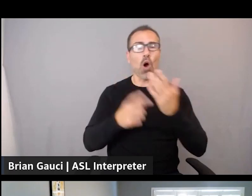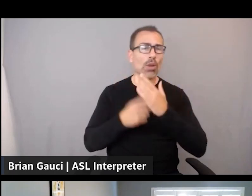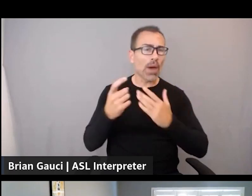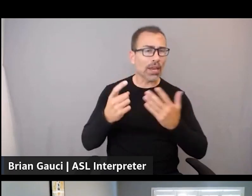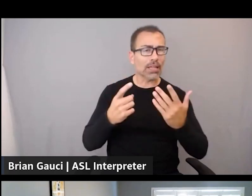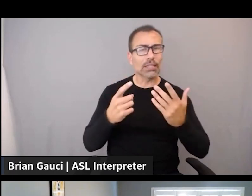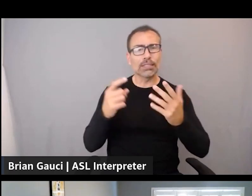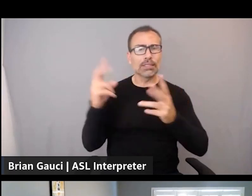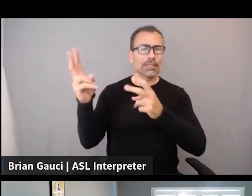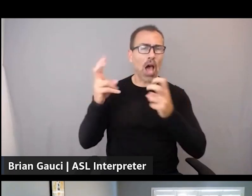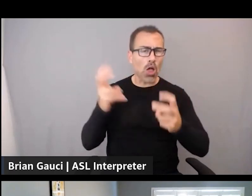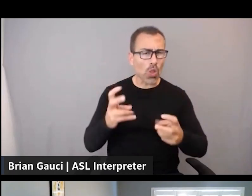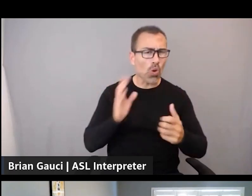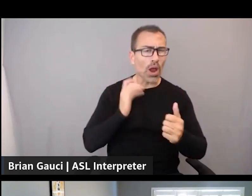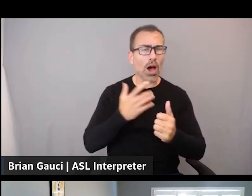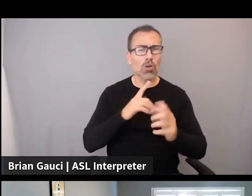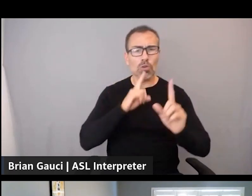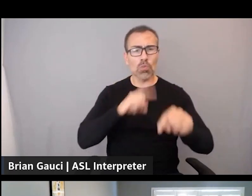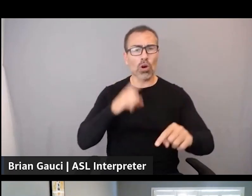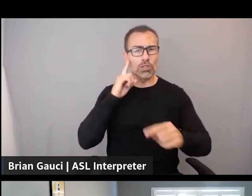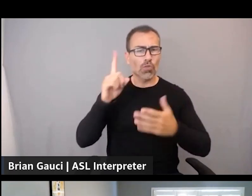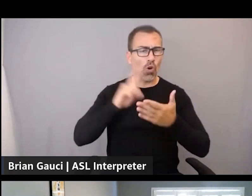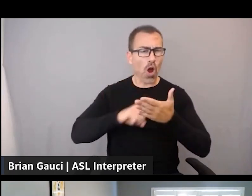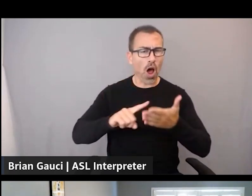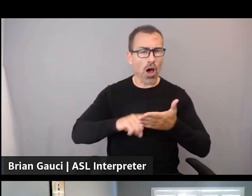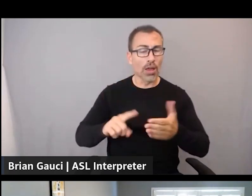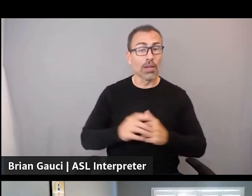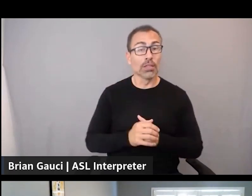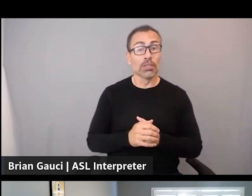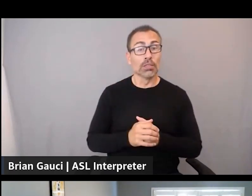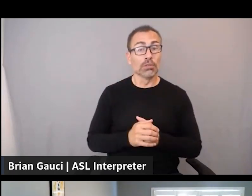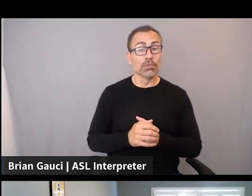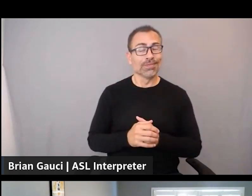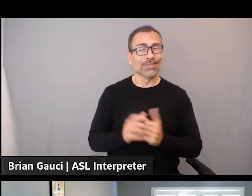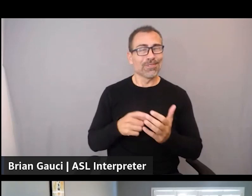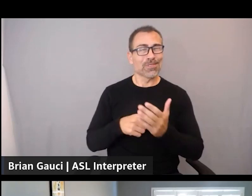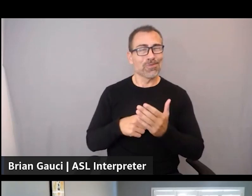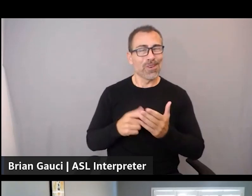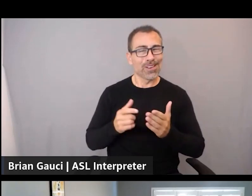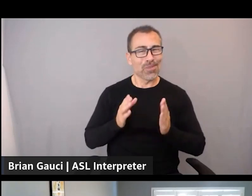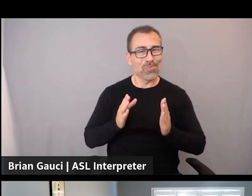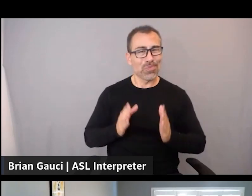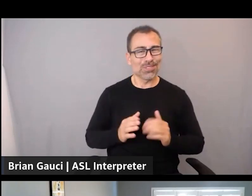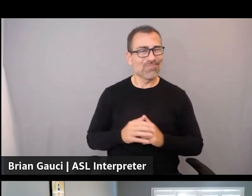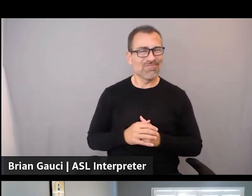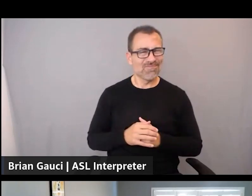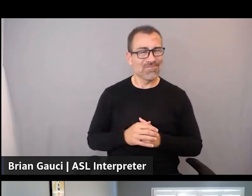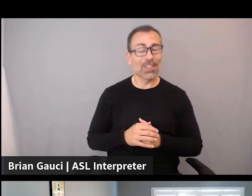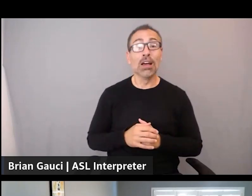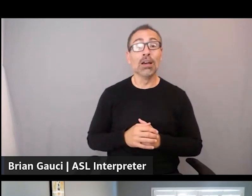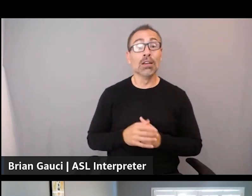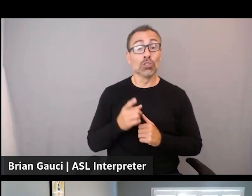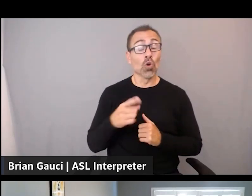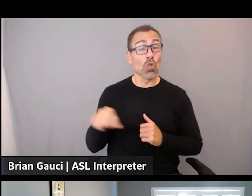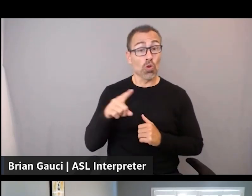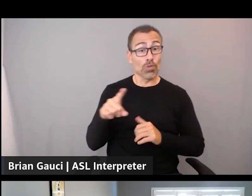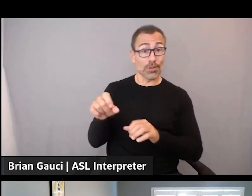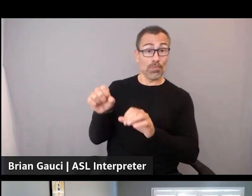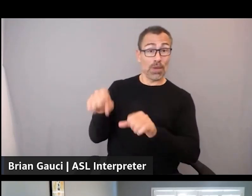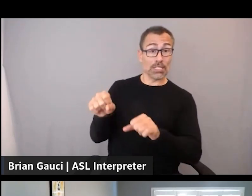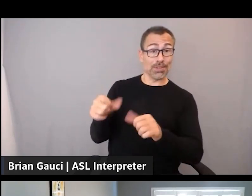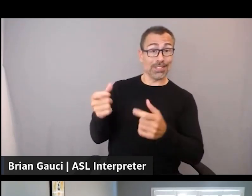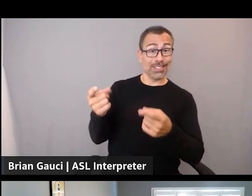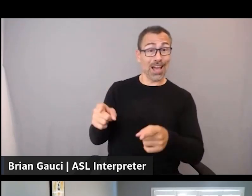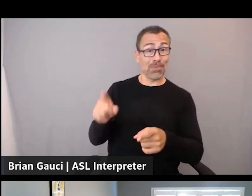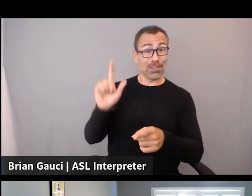right? So a human doesn't need to do that, right? So things of that nature are possible. Those are all possibilities.